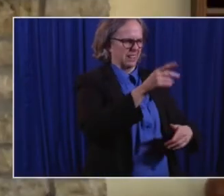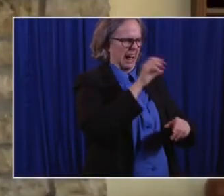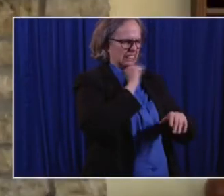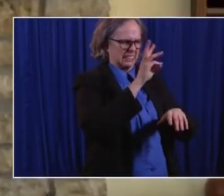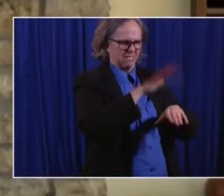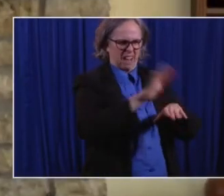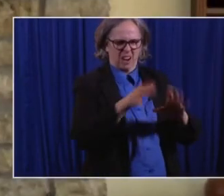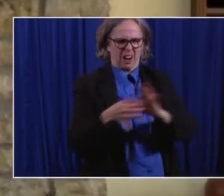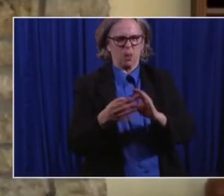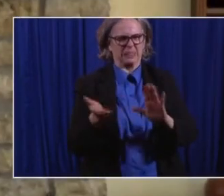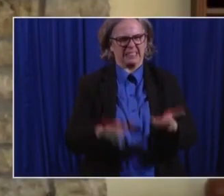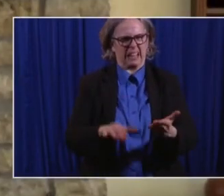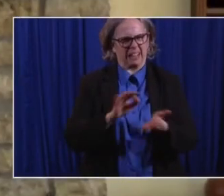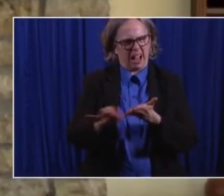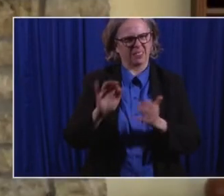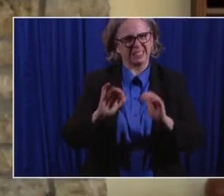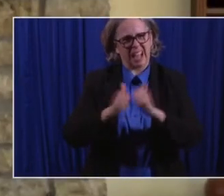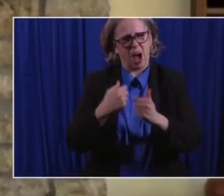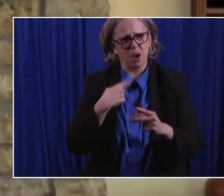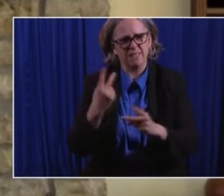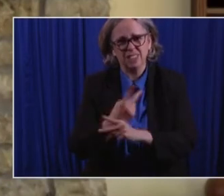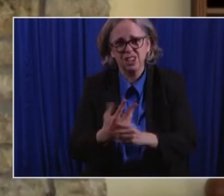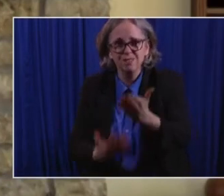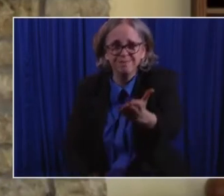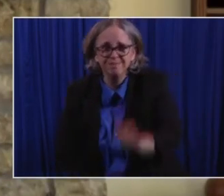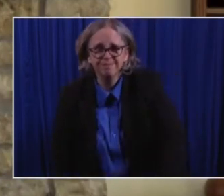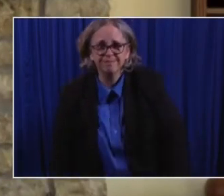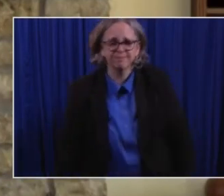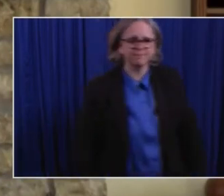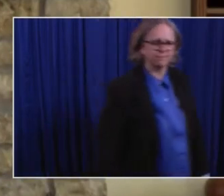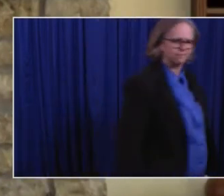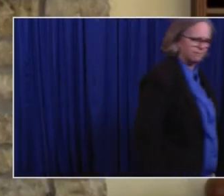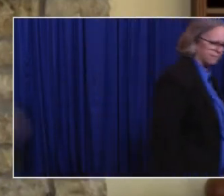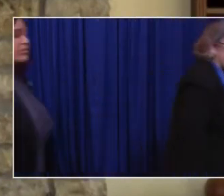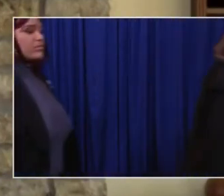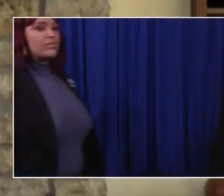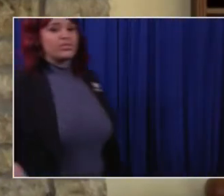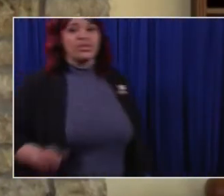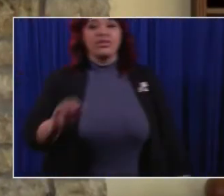Governor, next question is the last question for today, and it belongs to Alex Ebert of Bloomberg.